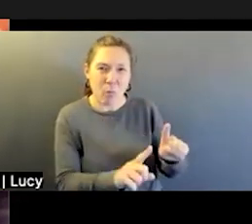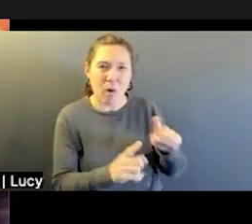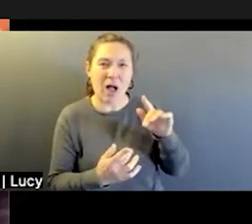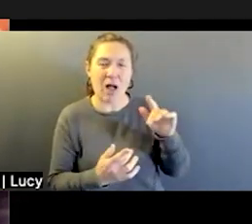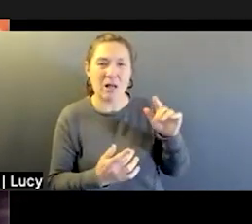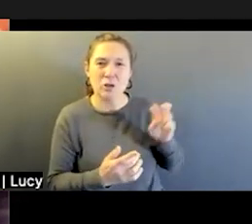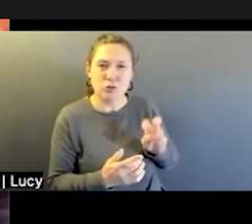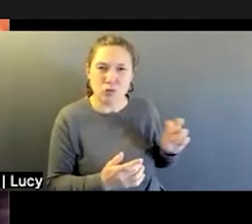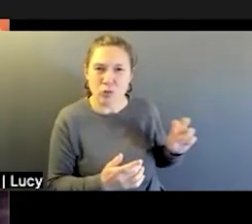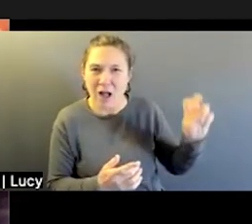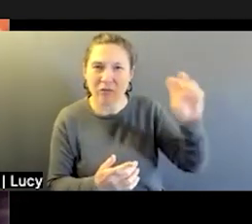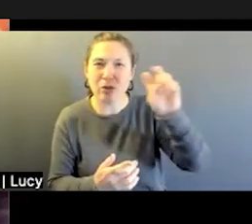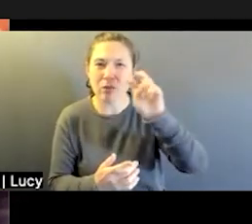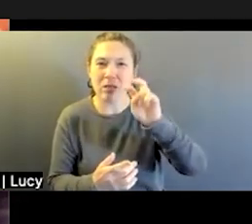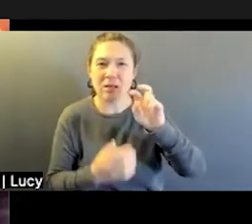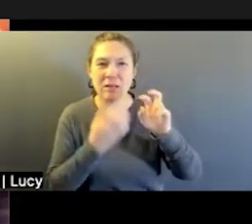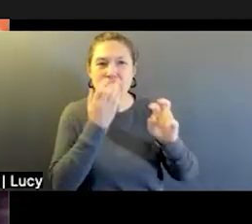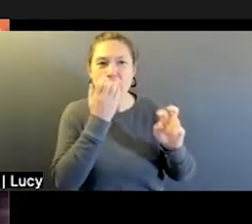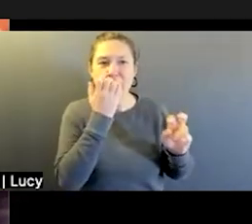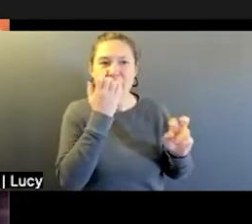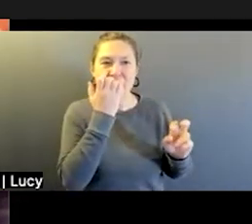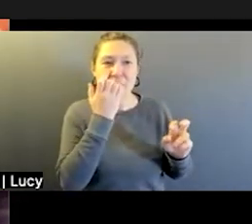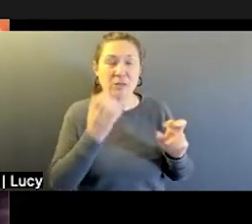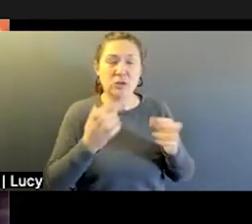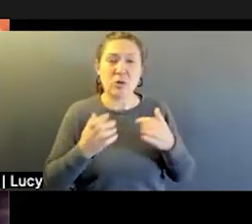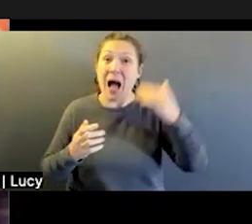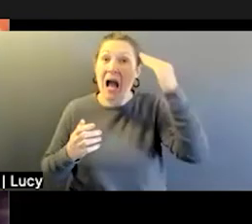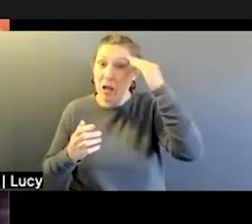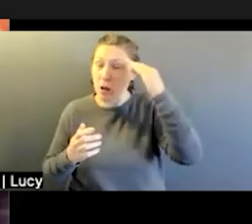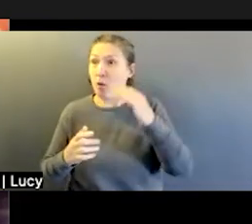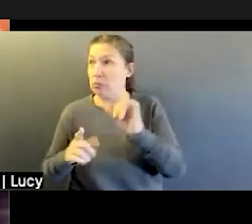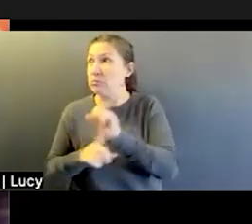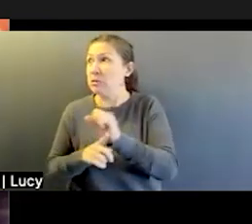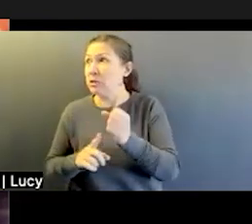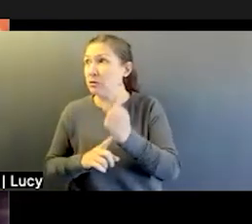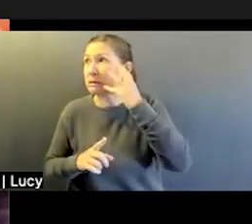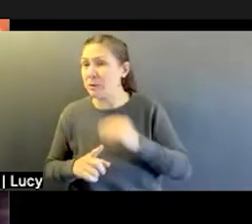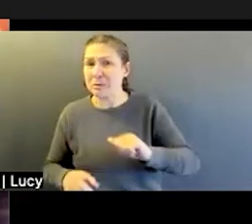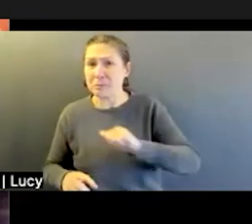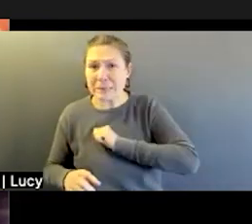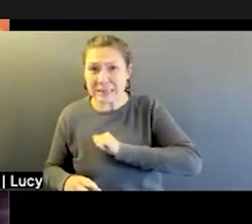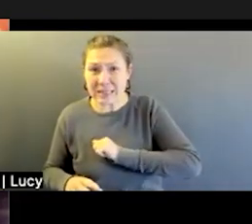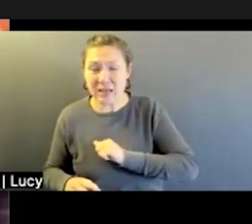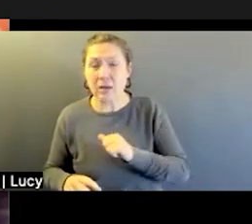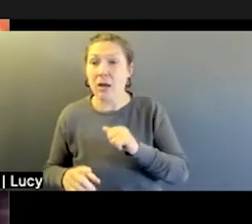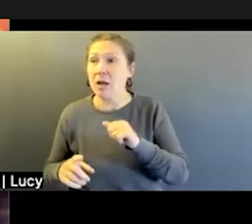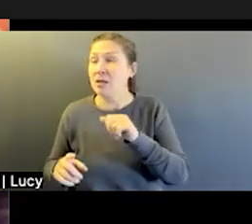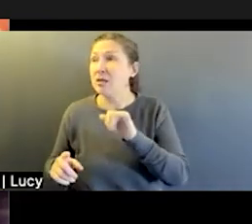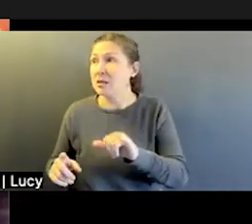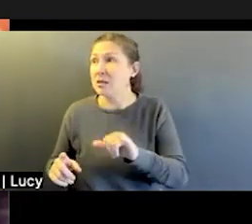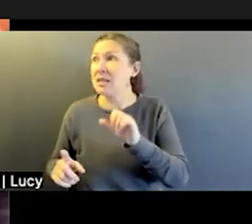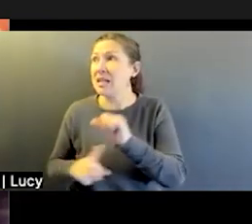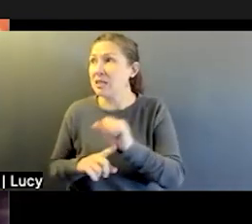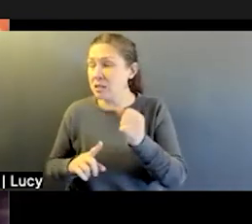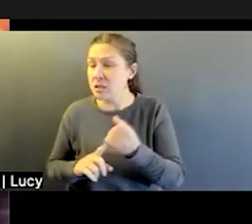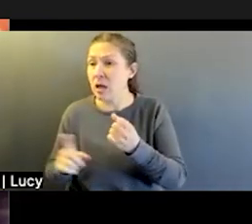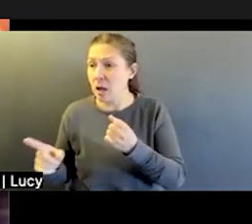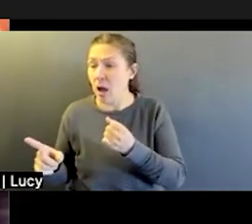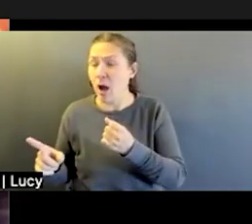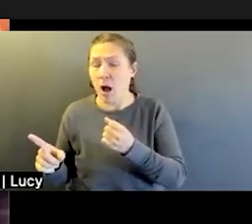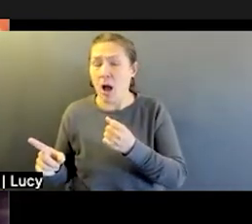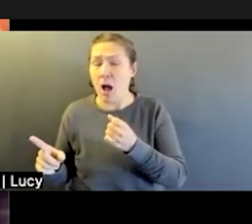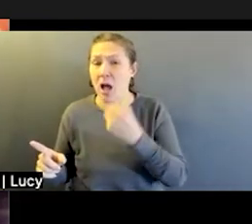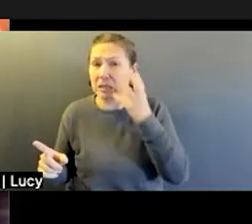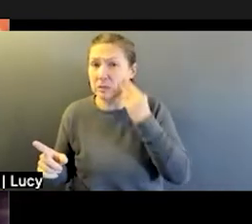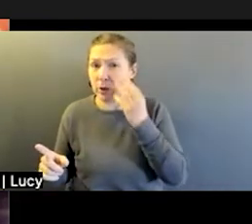I know the concrete case myself, but I could abstract from a concrete case to a problem, the TFJSS, the tactical